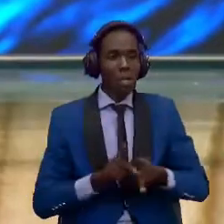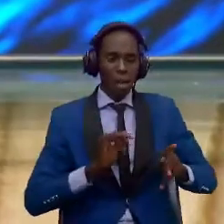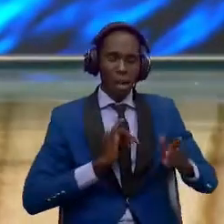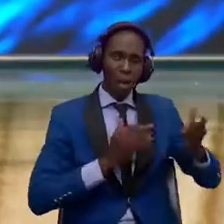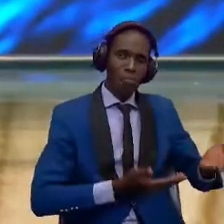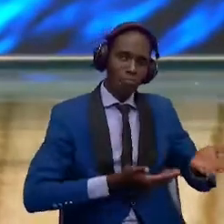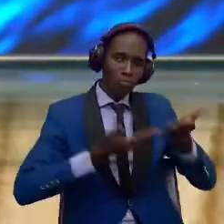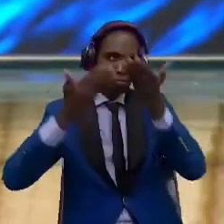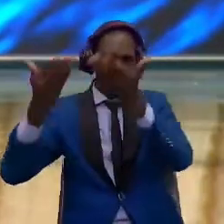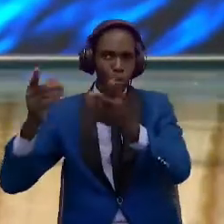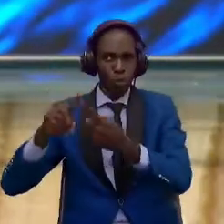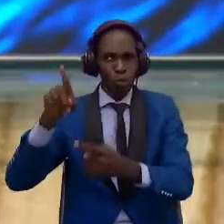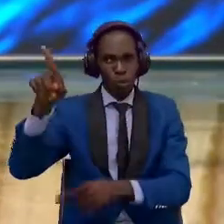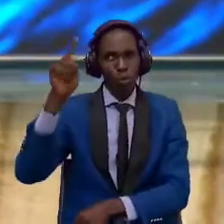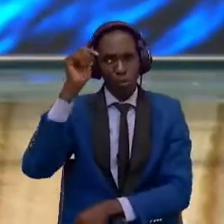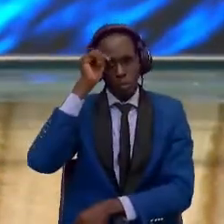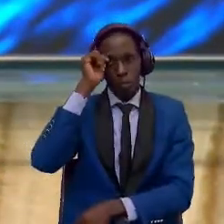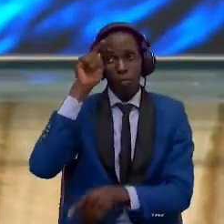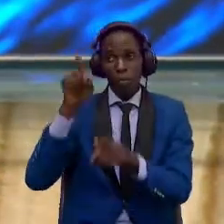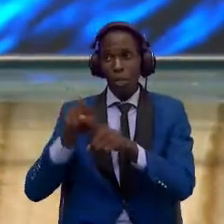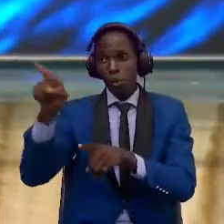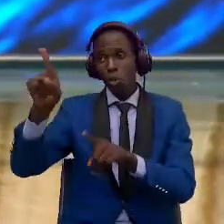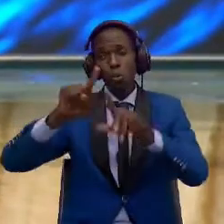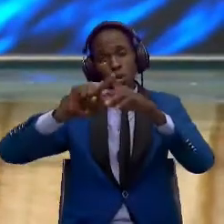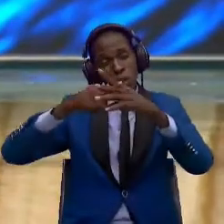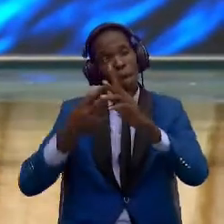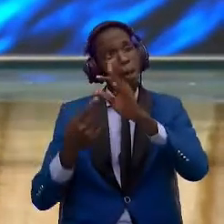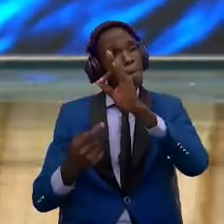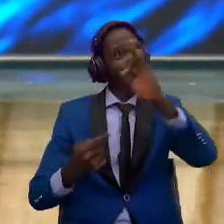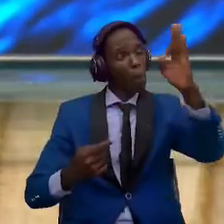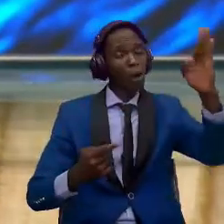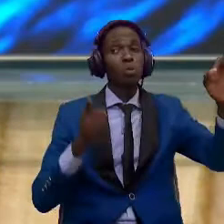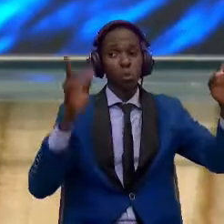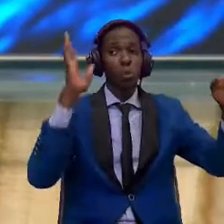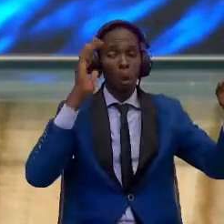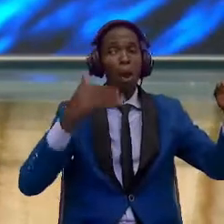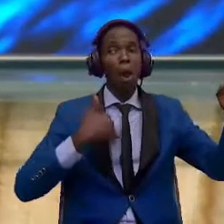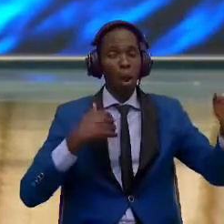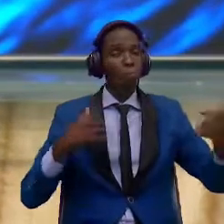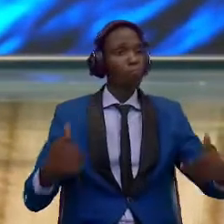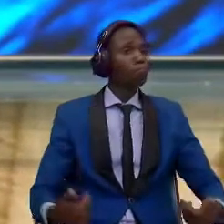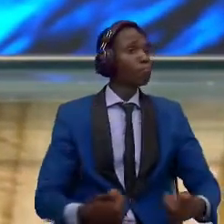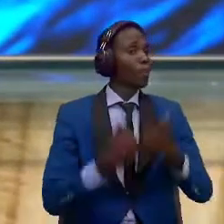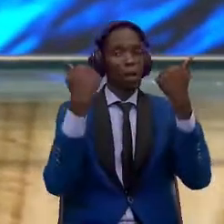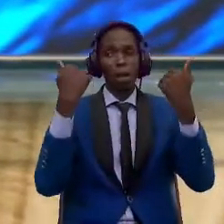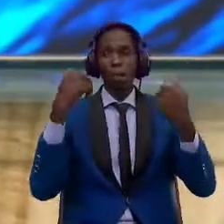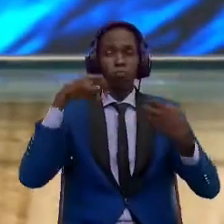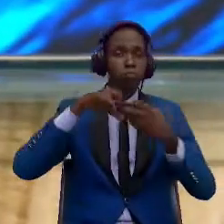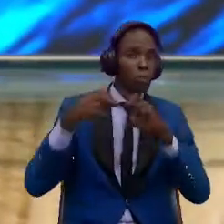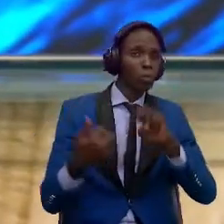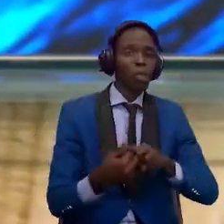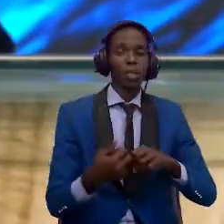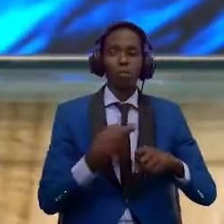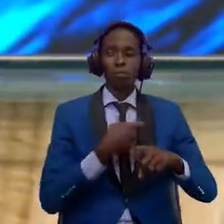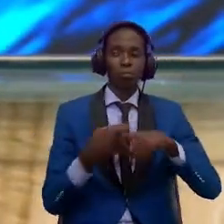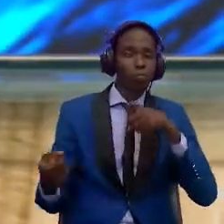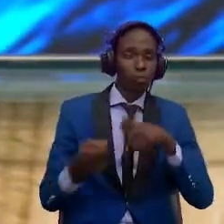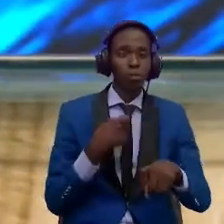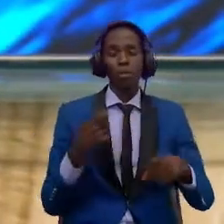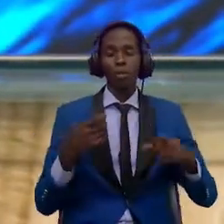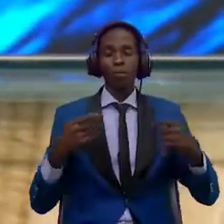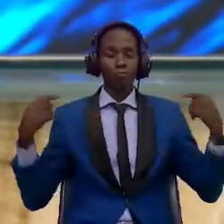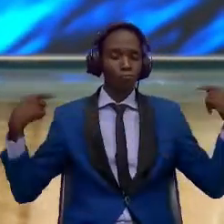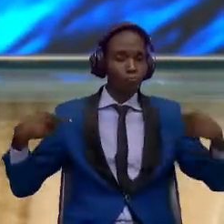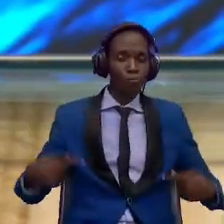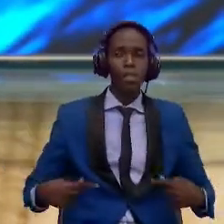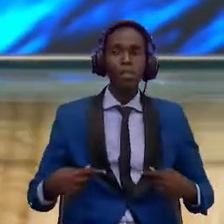too. As you're preaching the gospel, there may be challenges, and there may be hurdles to cross. There may be